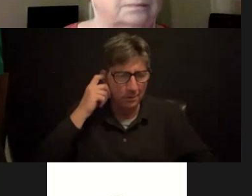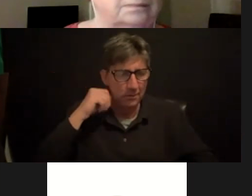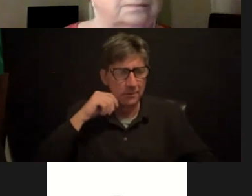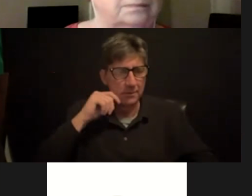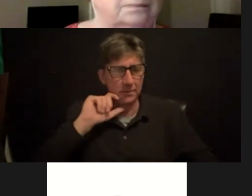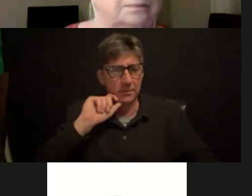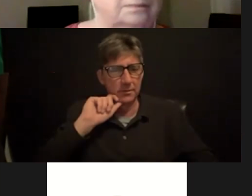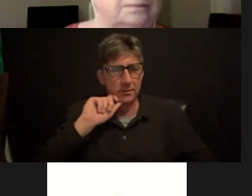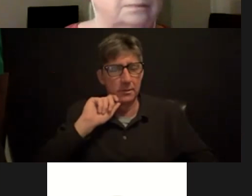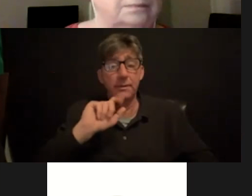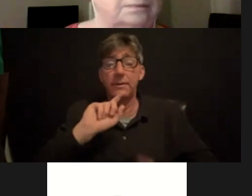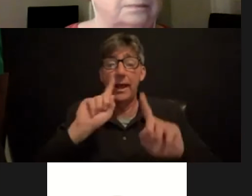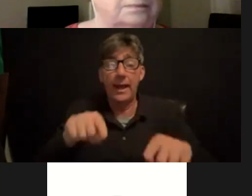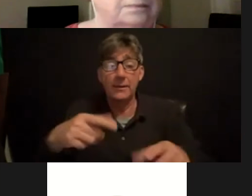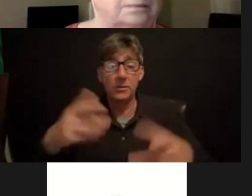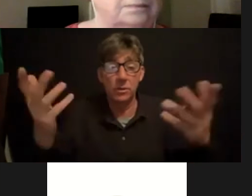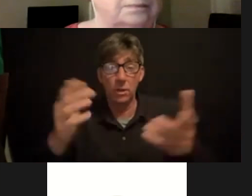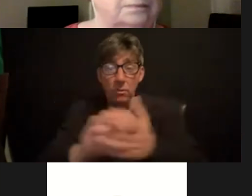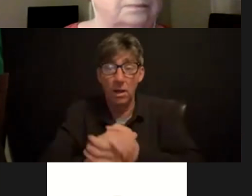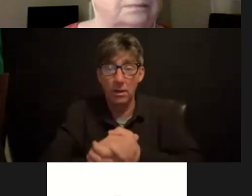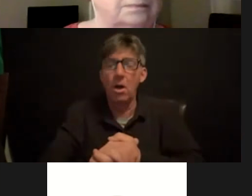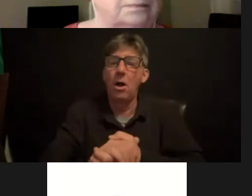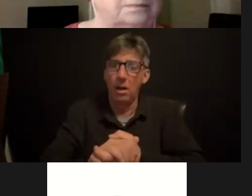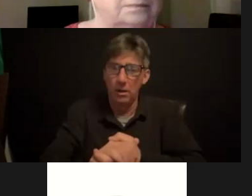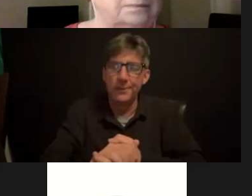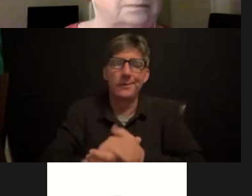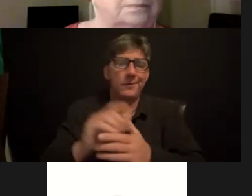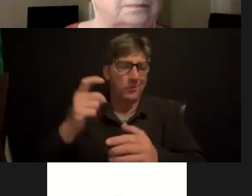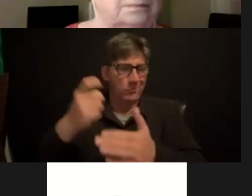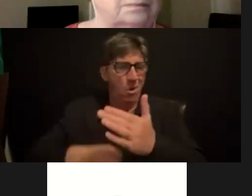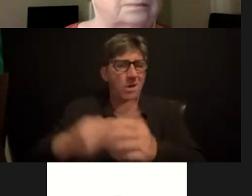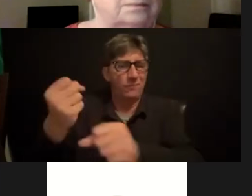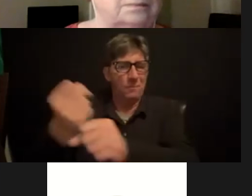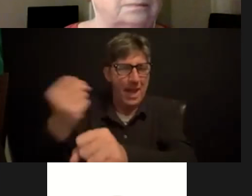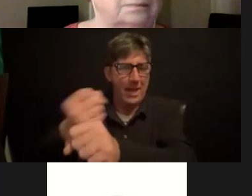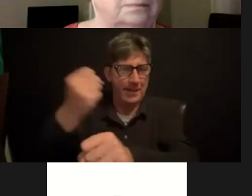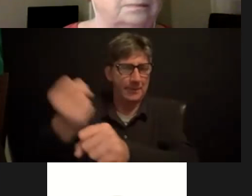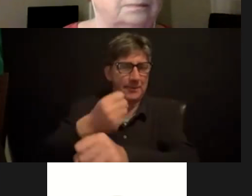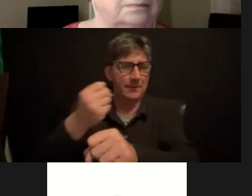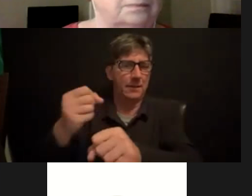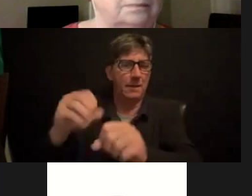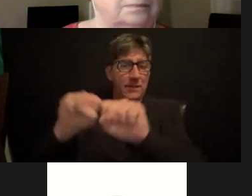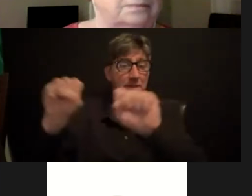the answer was the cost of maintenance for the stations.